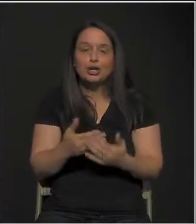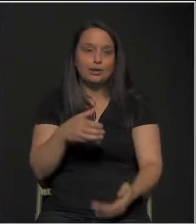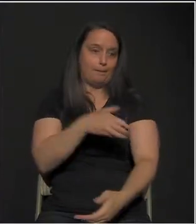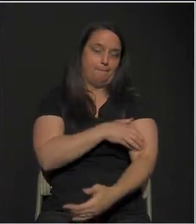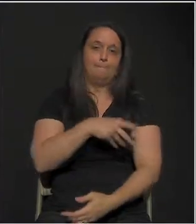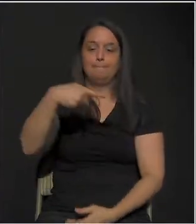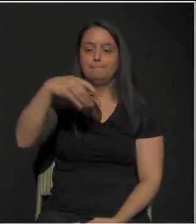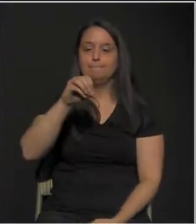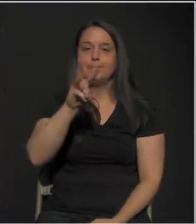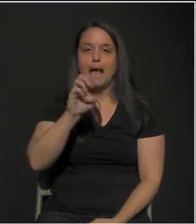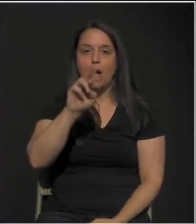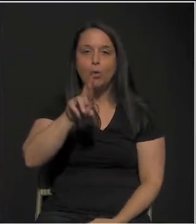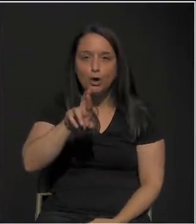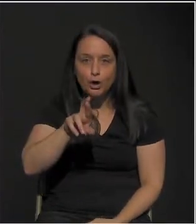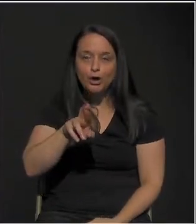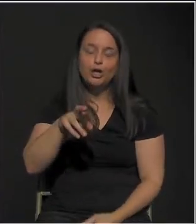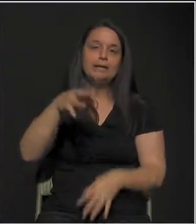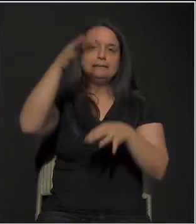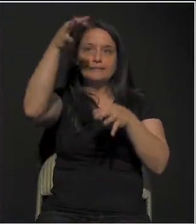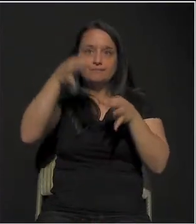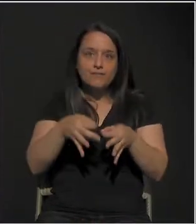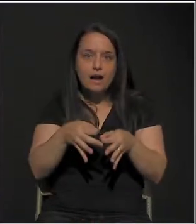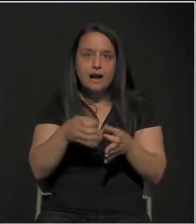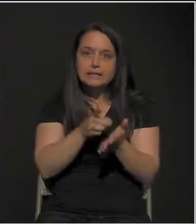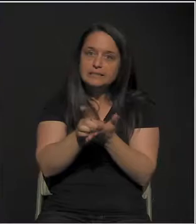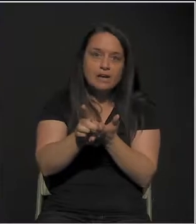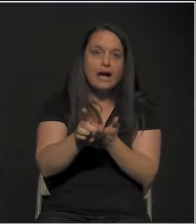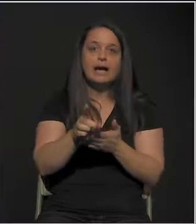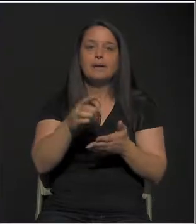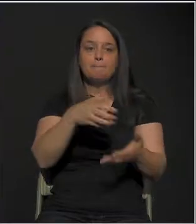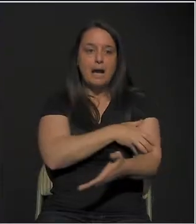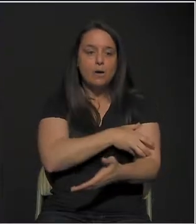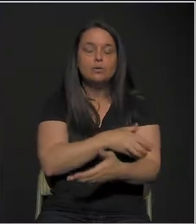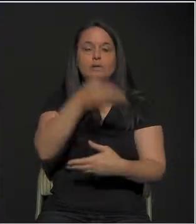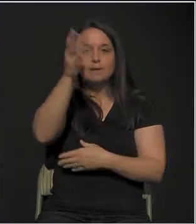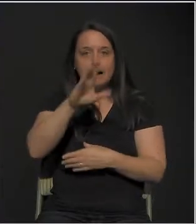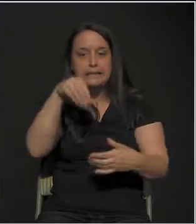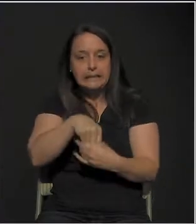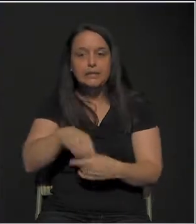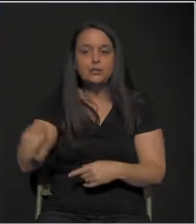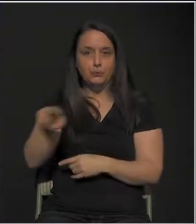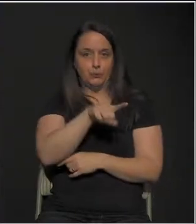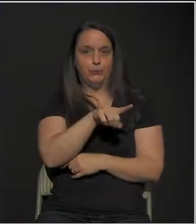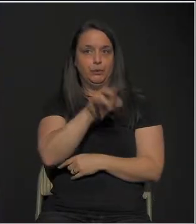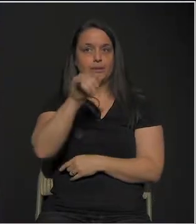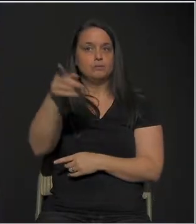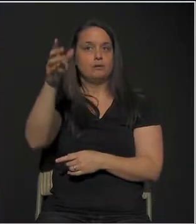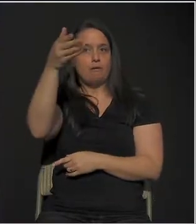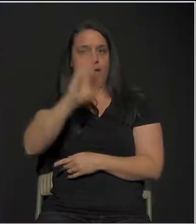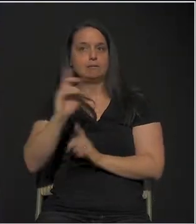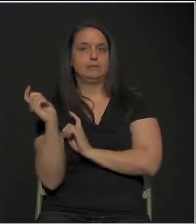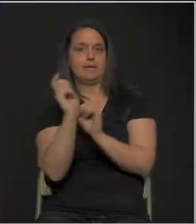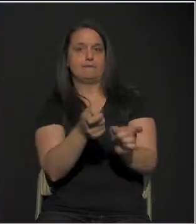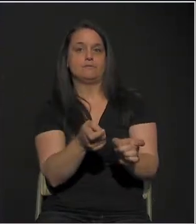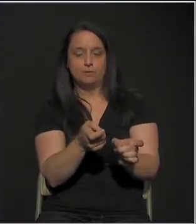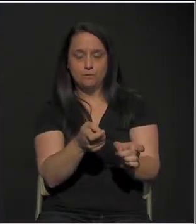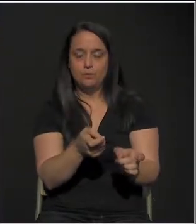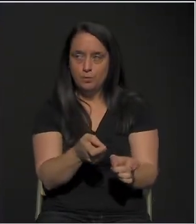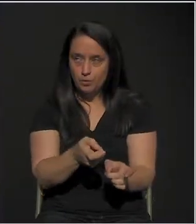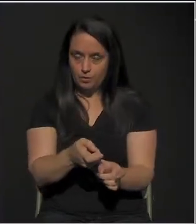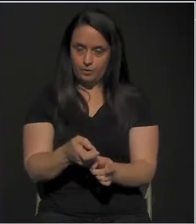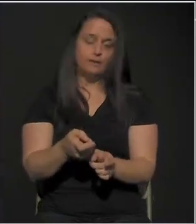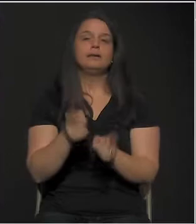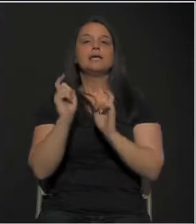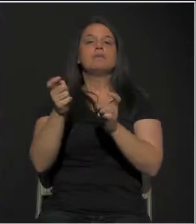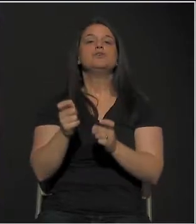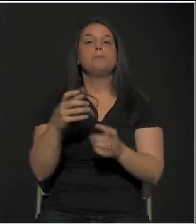It is raw, divine power of God in you. That is what God has given you. God has given you